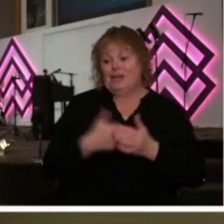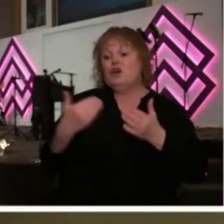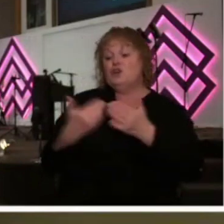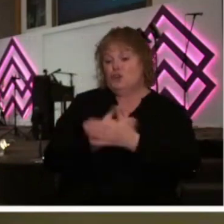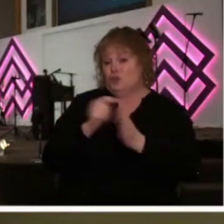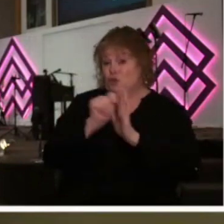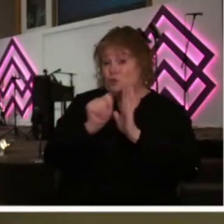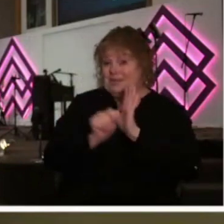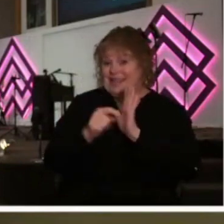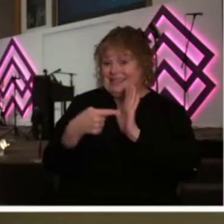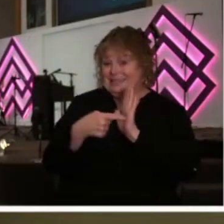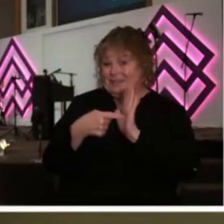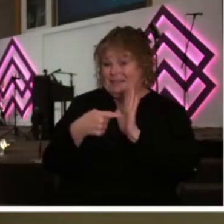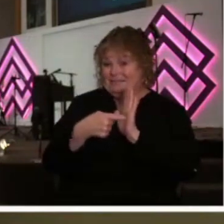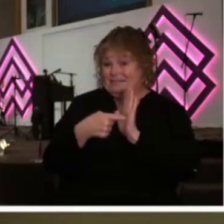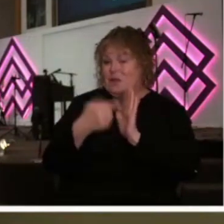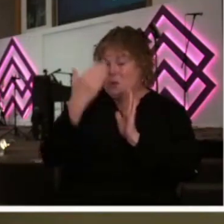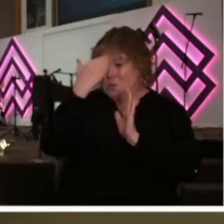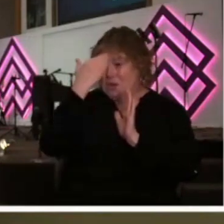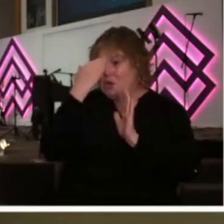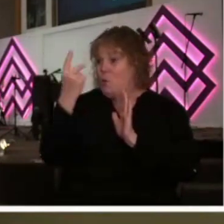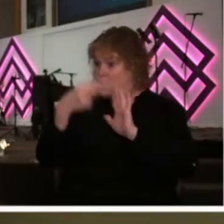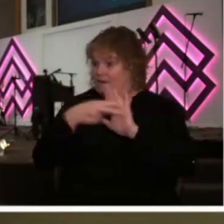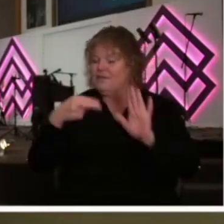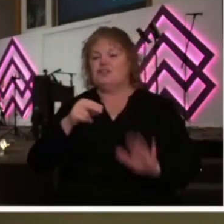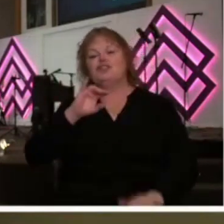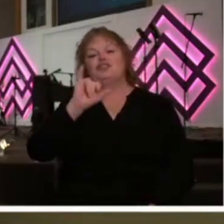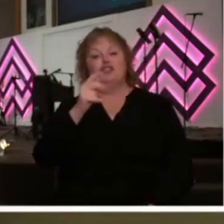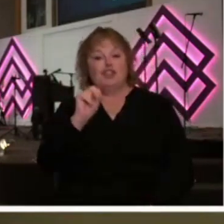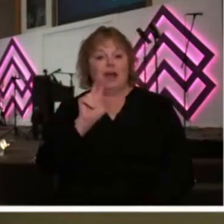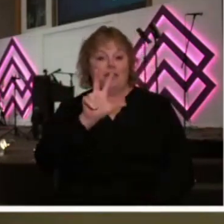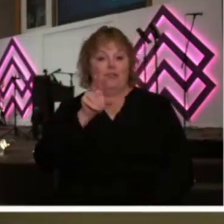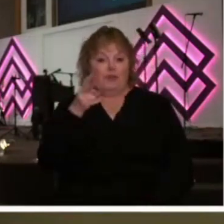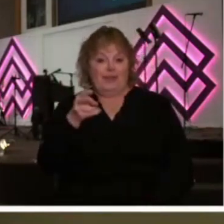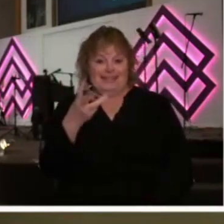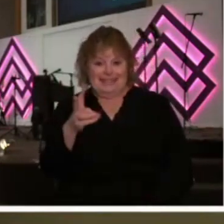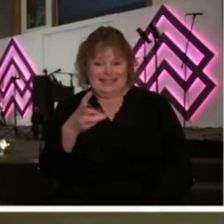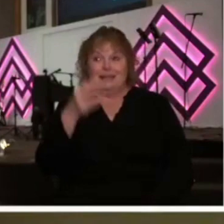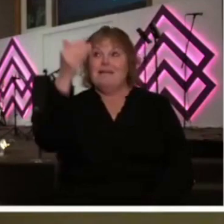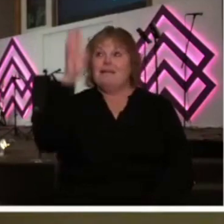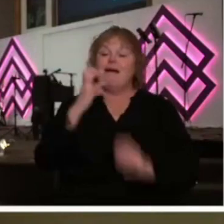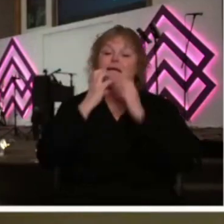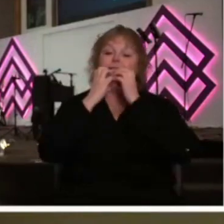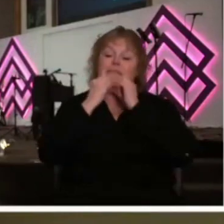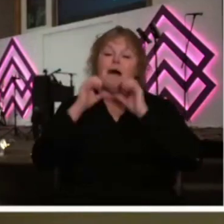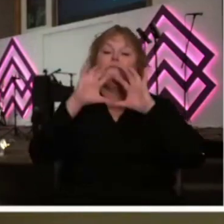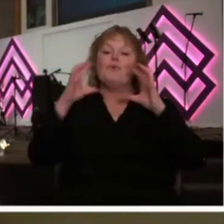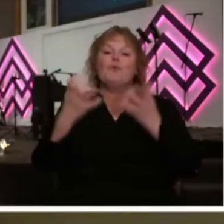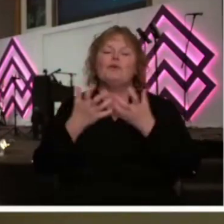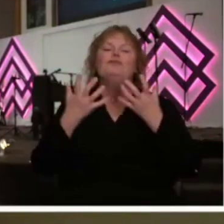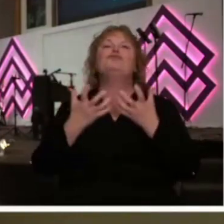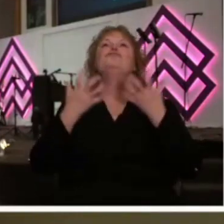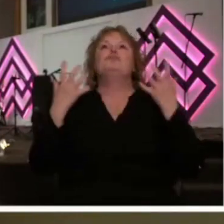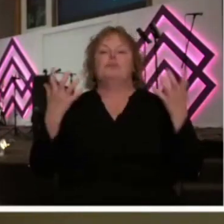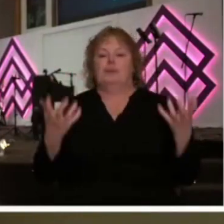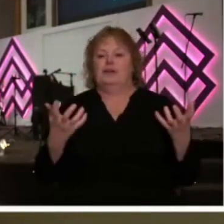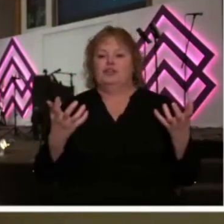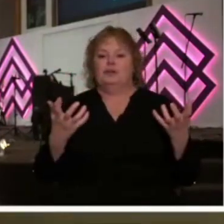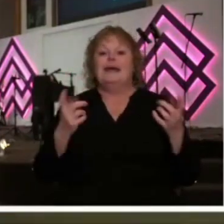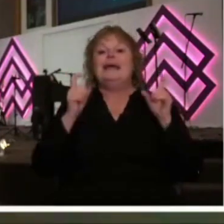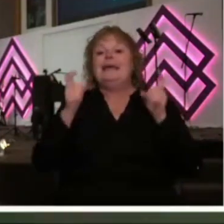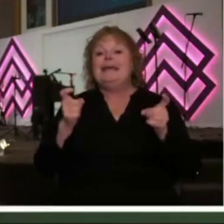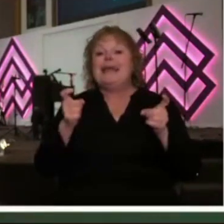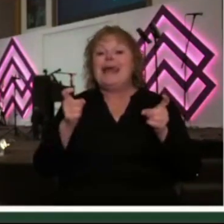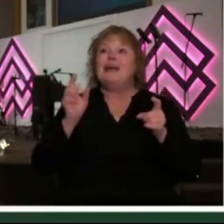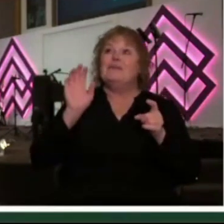Scripture that we probably all know, it would be John 3:16. For God so loved the world that he gave